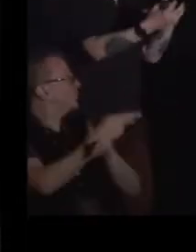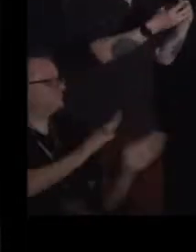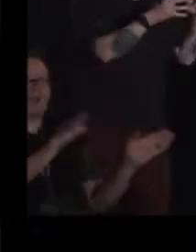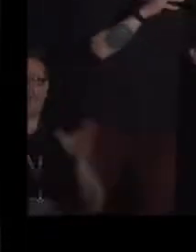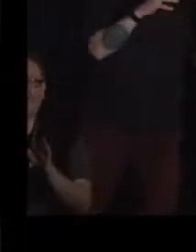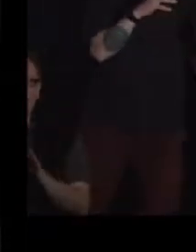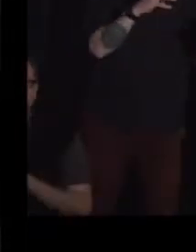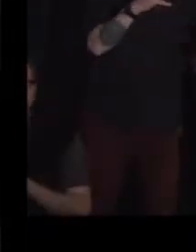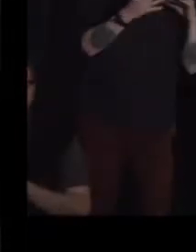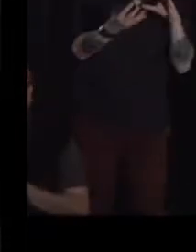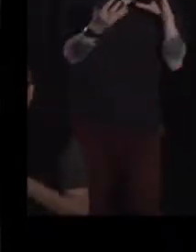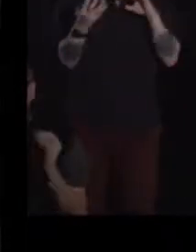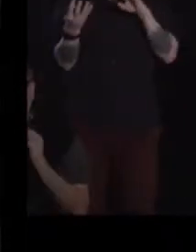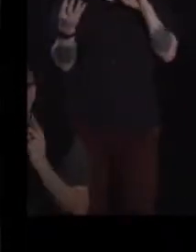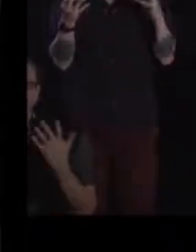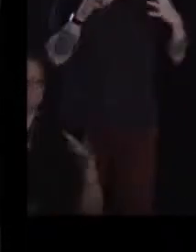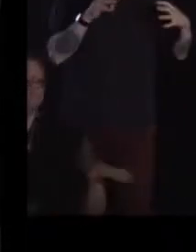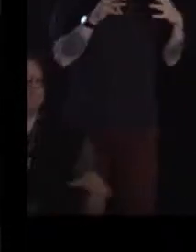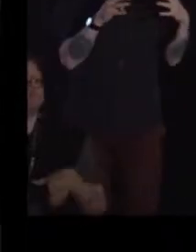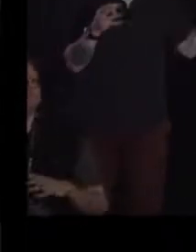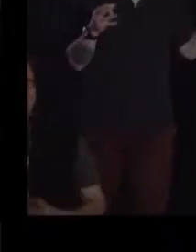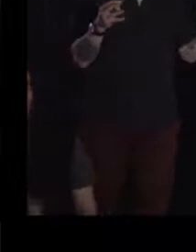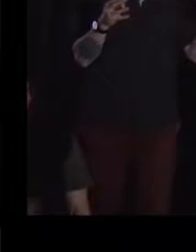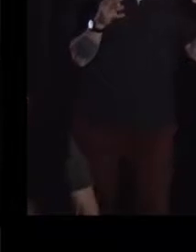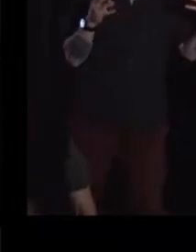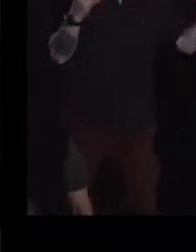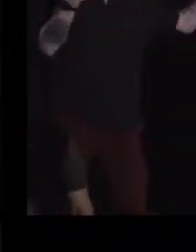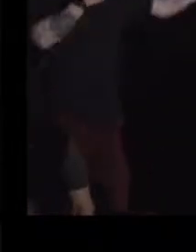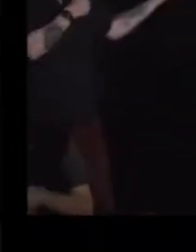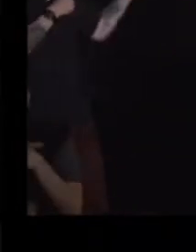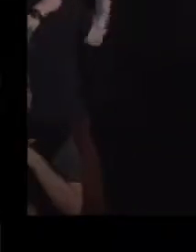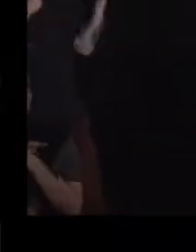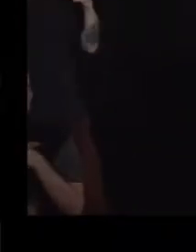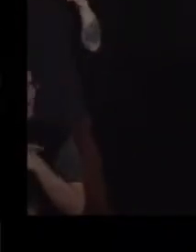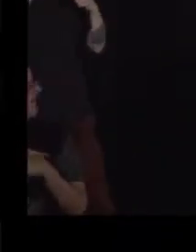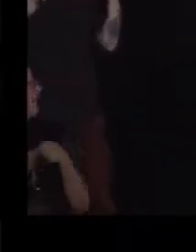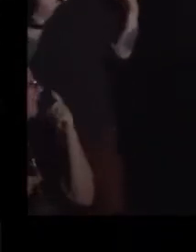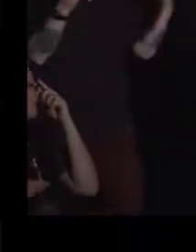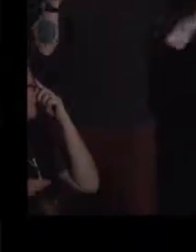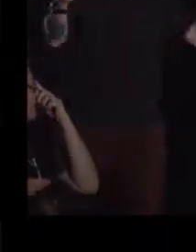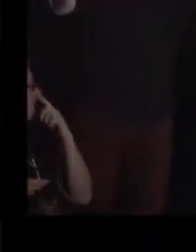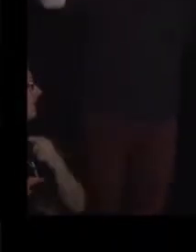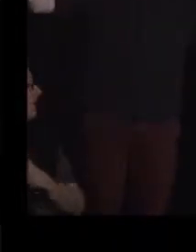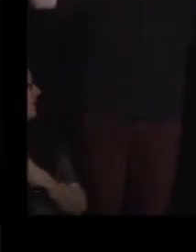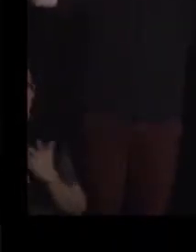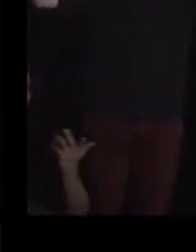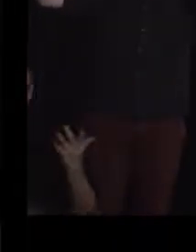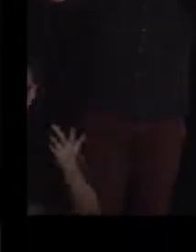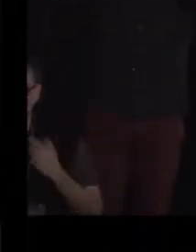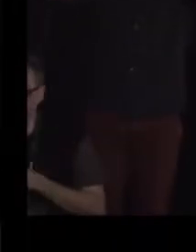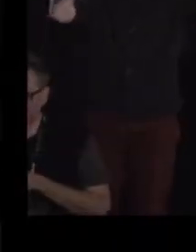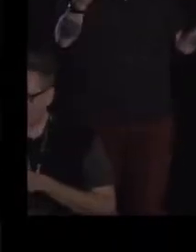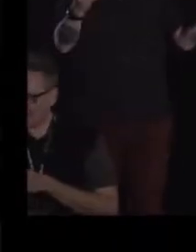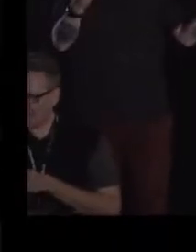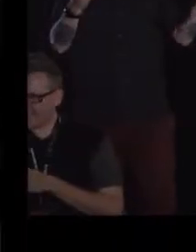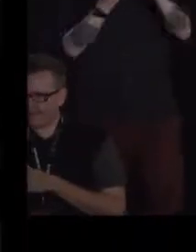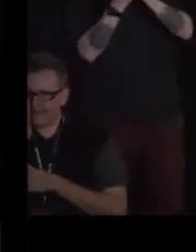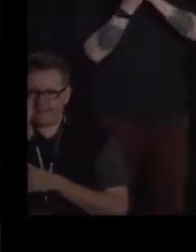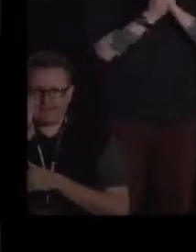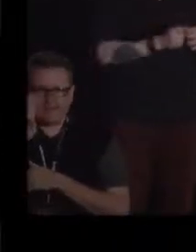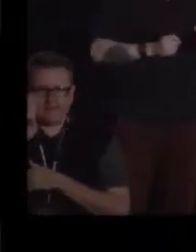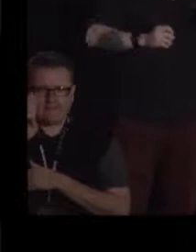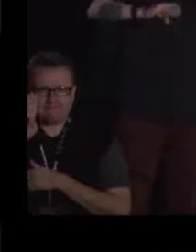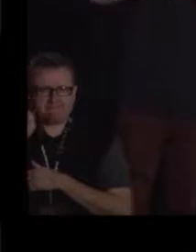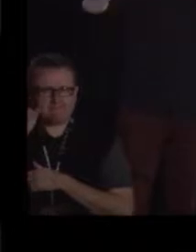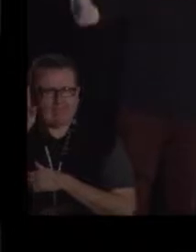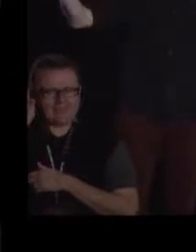own vibe going. There's a lot of sort of cool stuff happening. Banksy, for one of them, is the sort of prodigal son